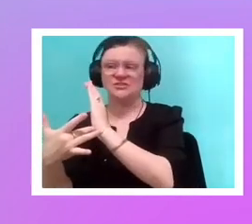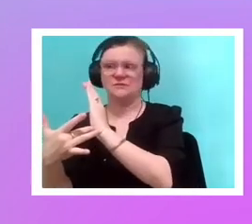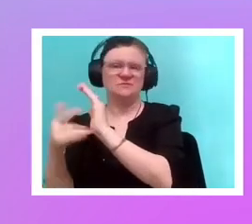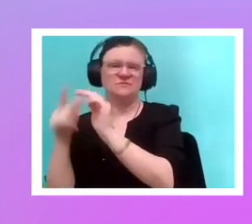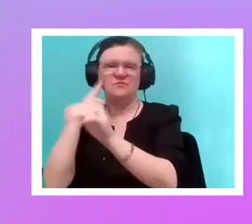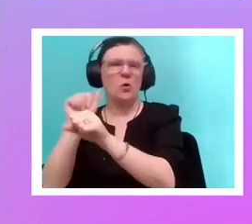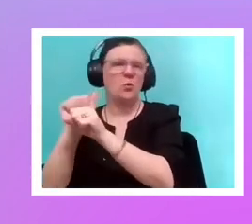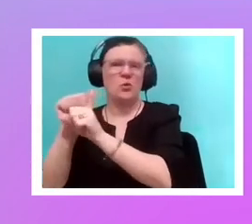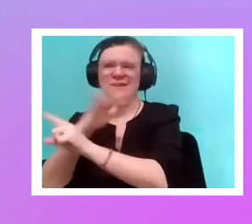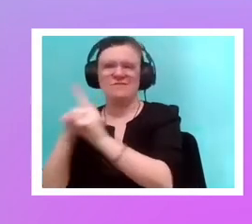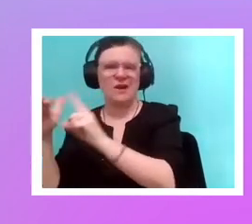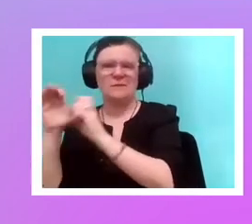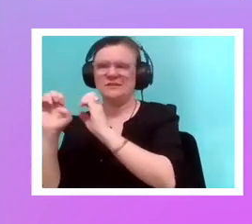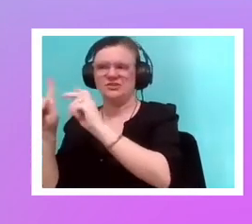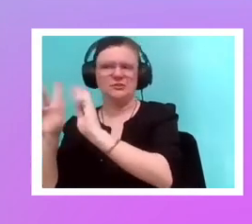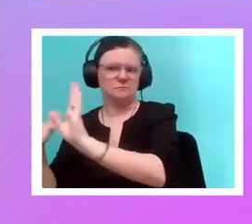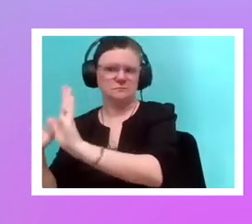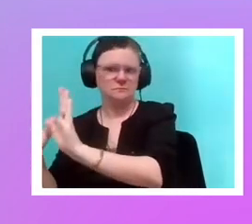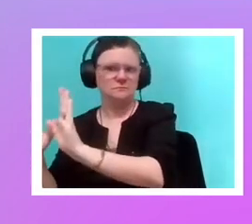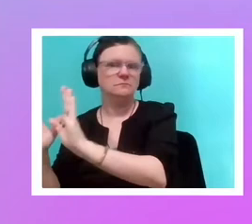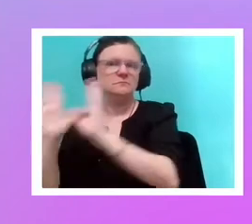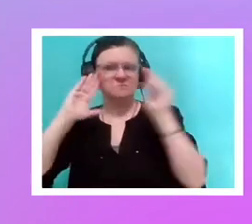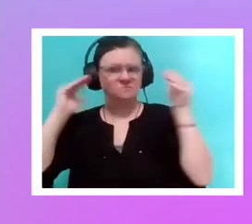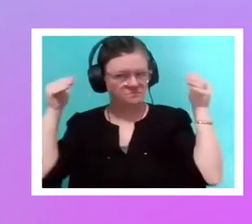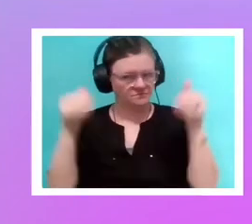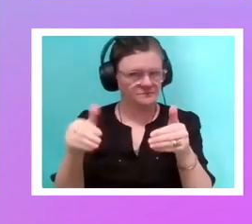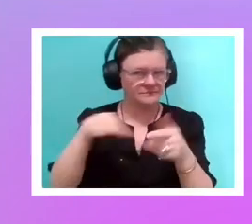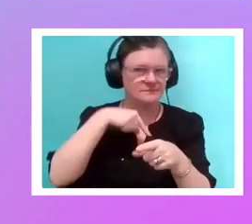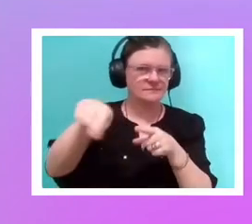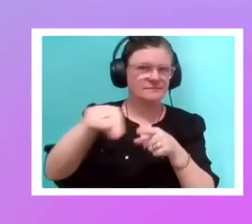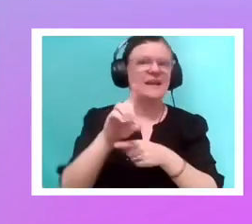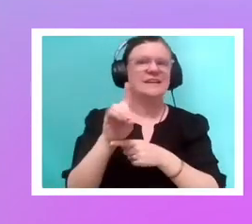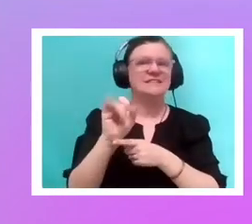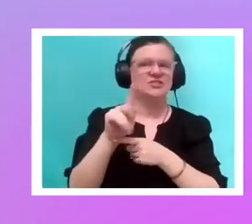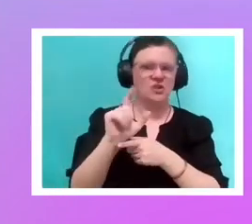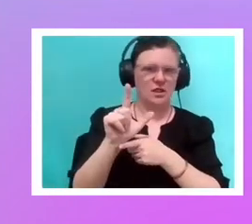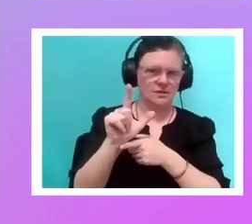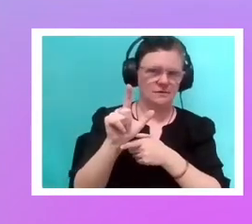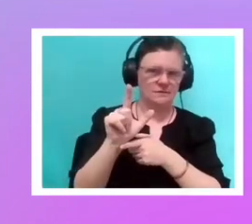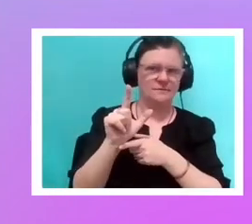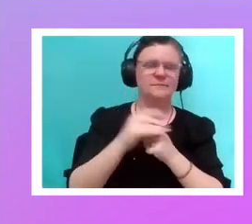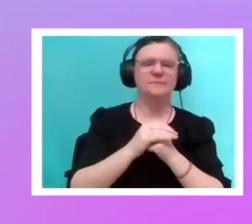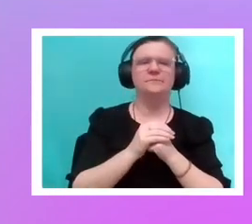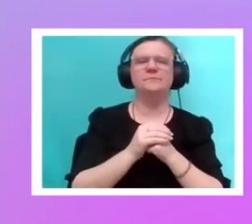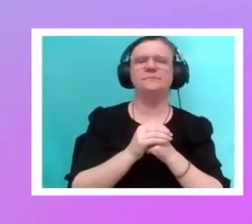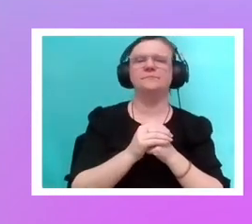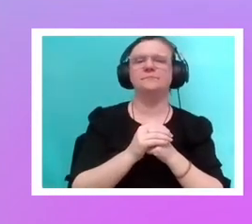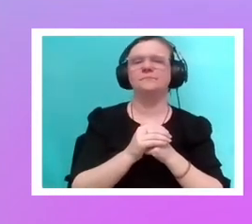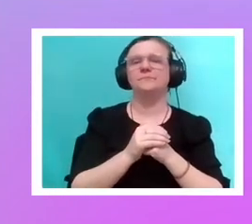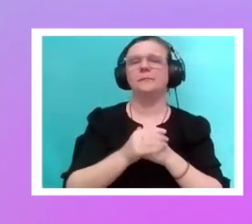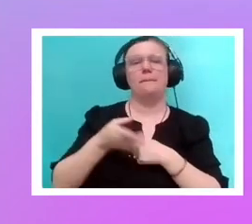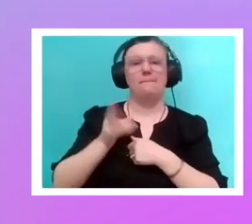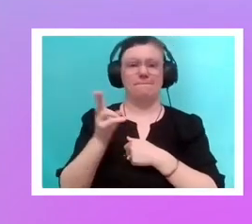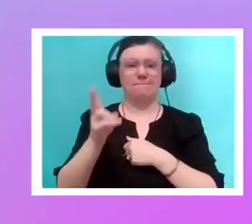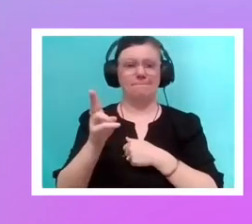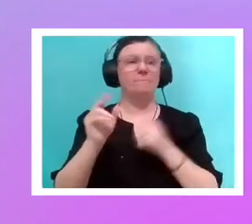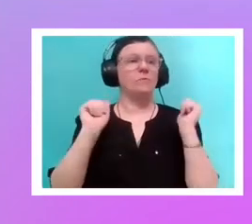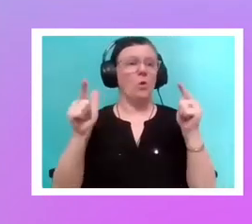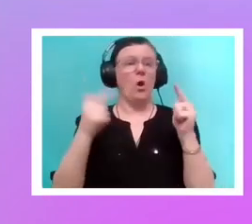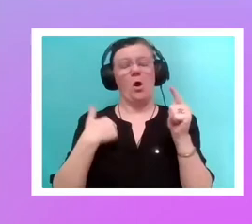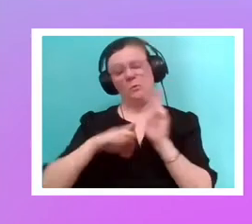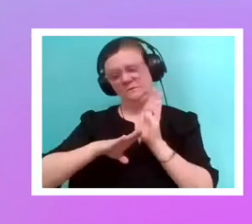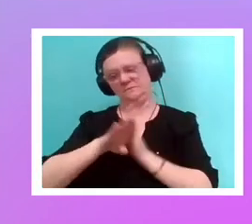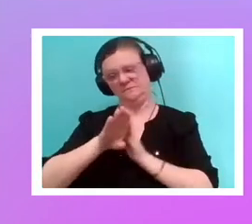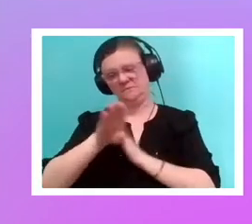and in education. So I'm focusing on digital accessibility. So give a bit of background. Everything we create must